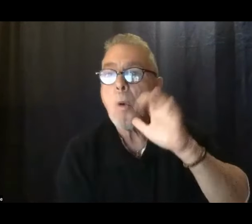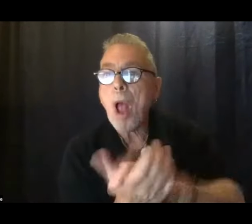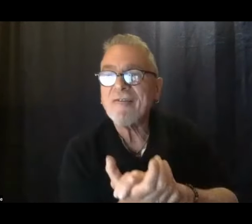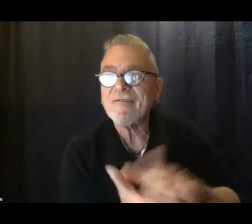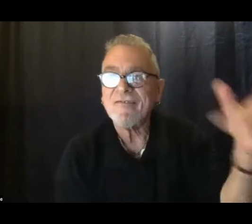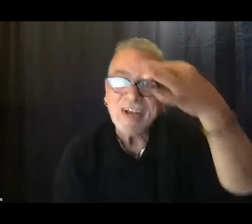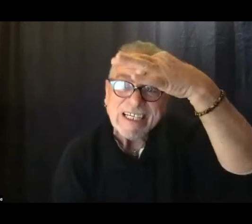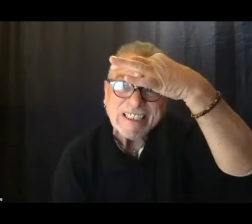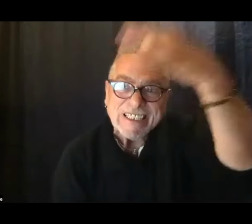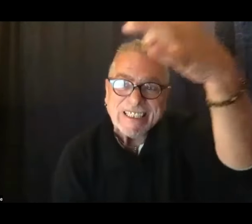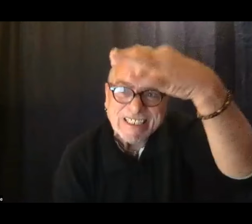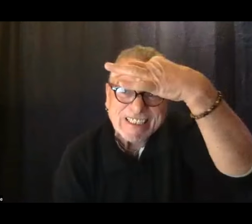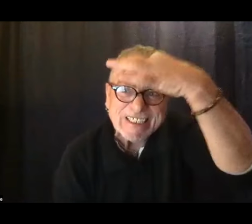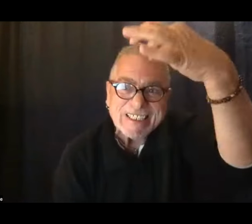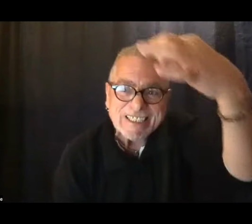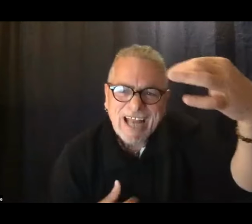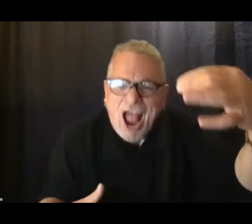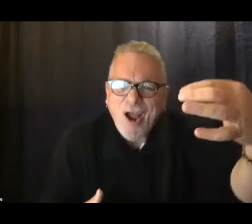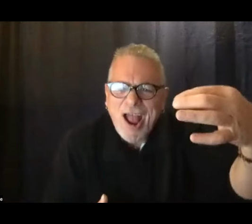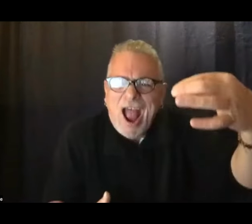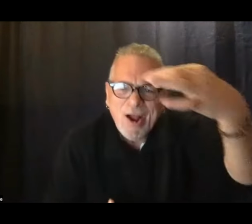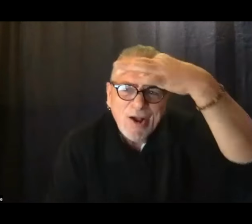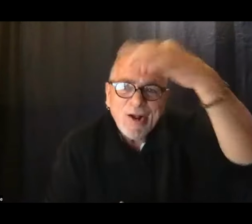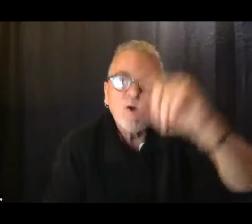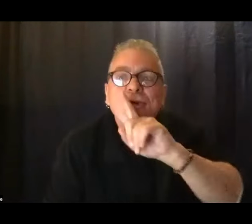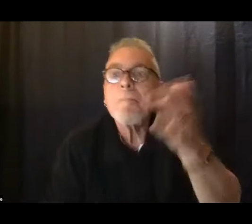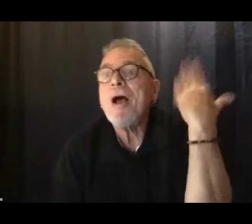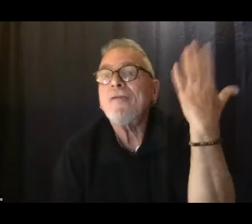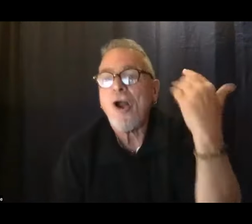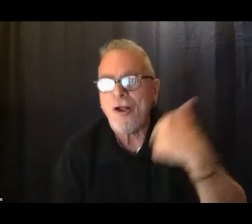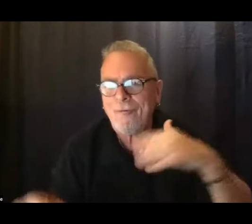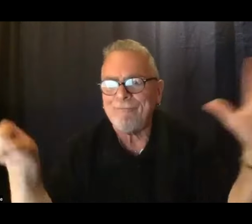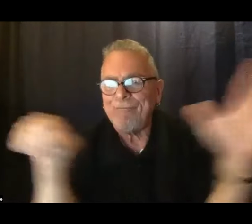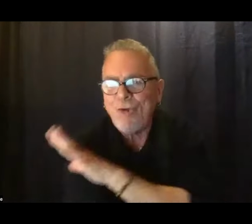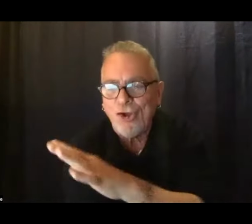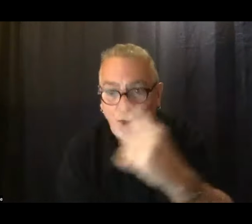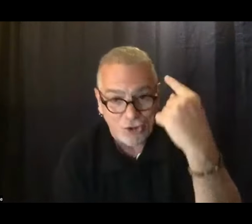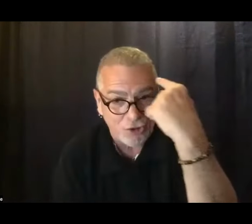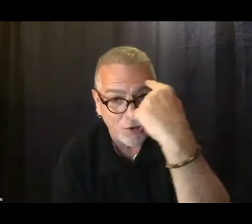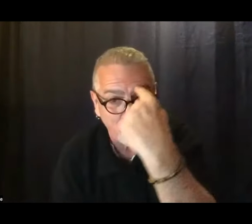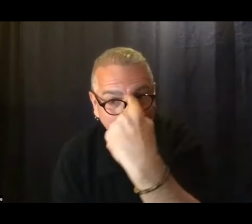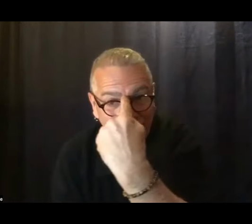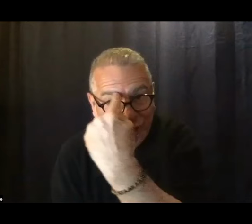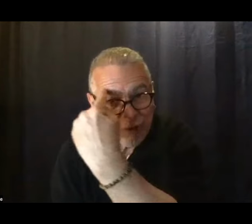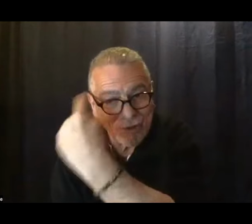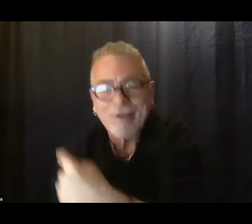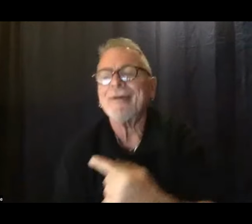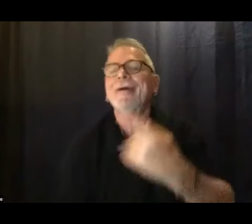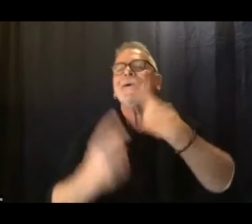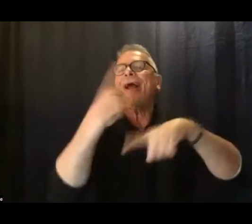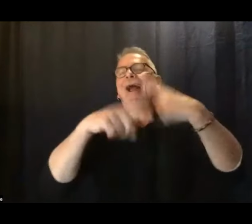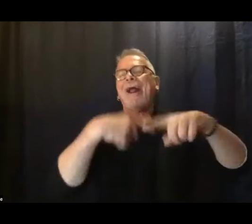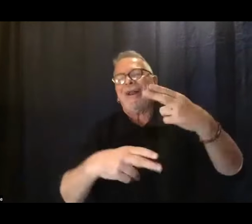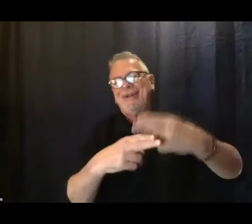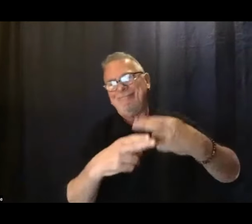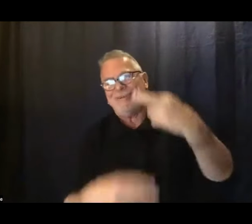full eyebrows, no question about it. Now, my wife actually has plucked some of the eyebrows in